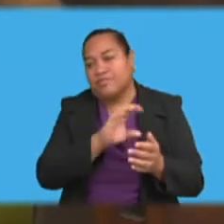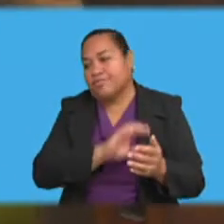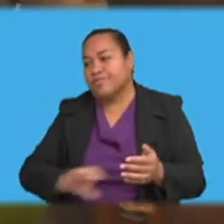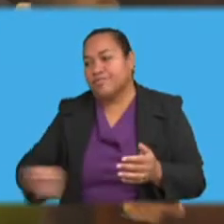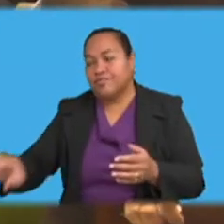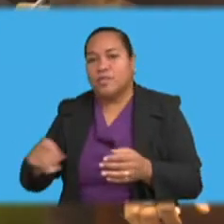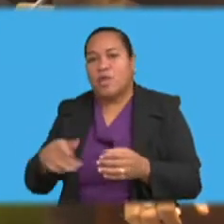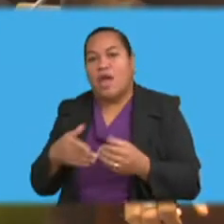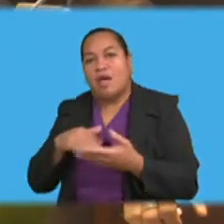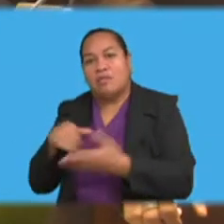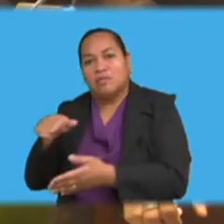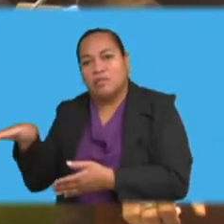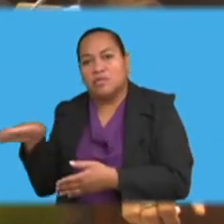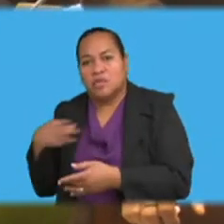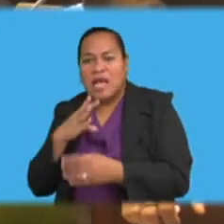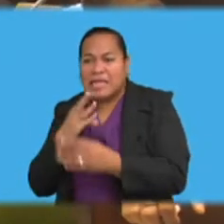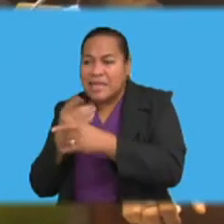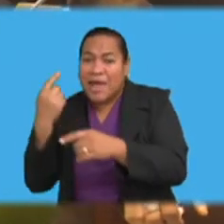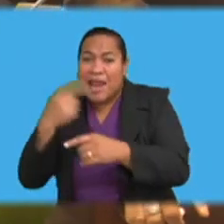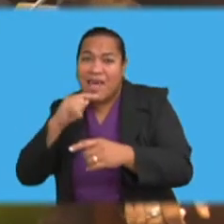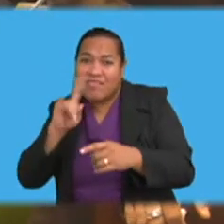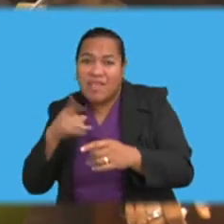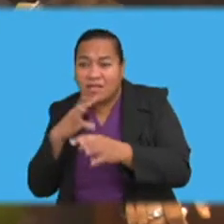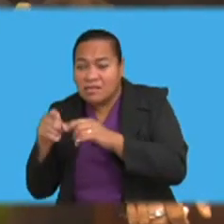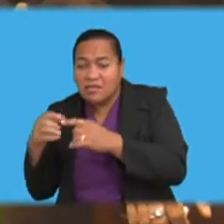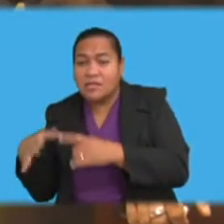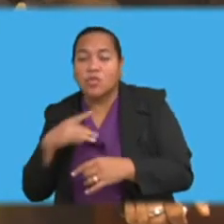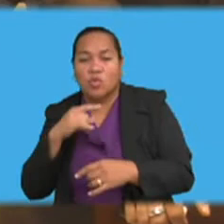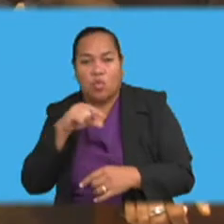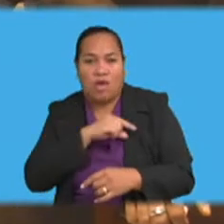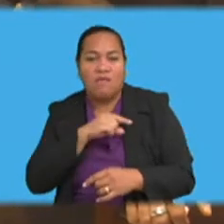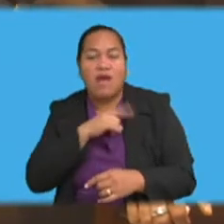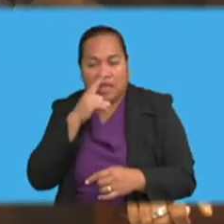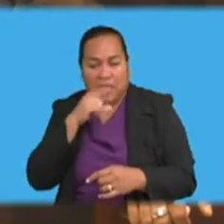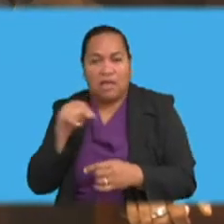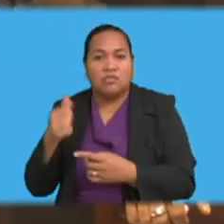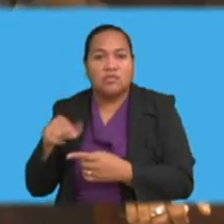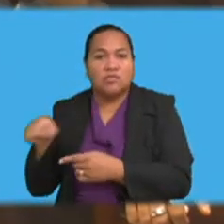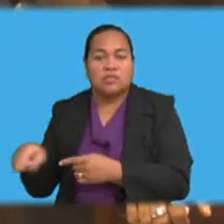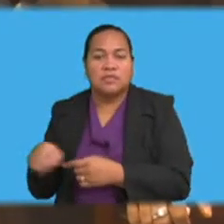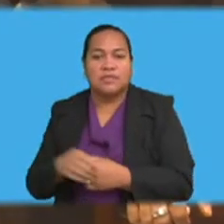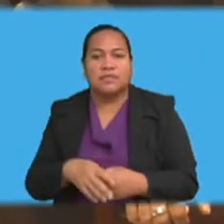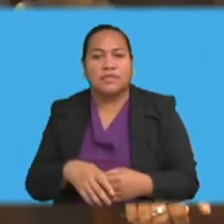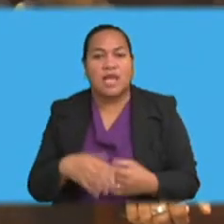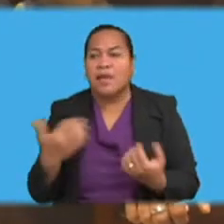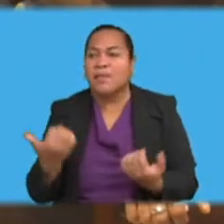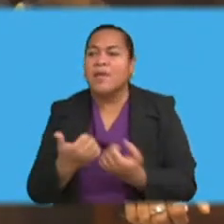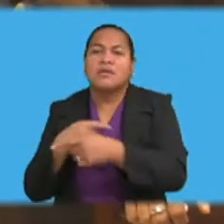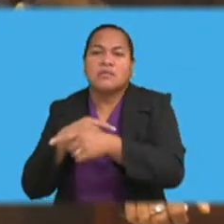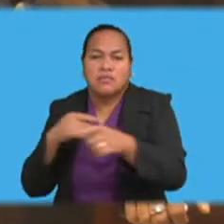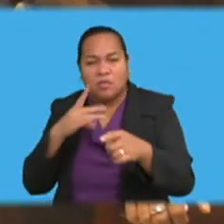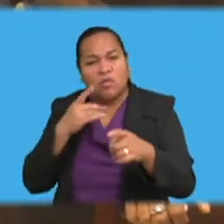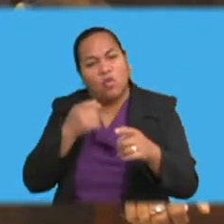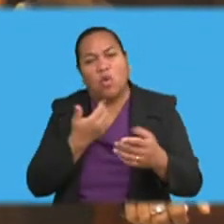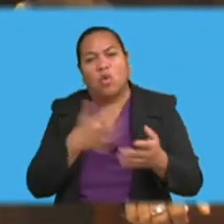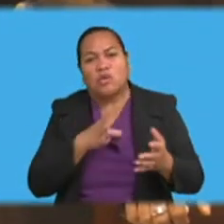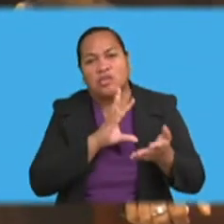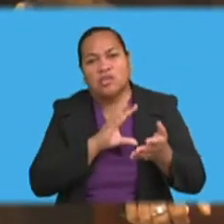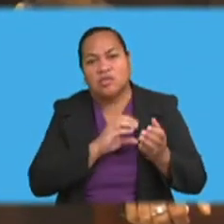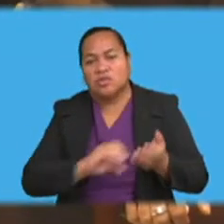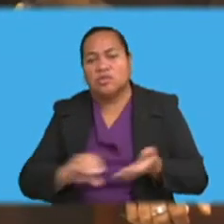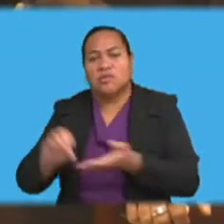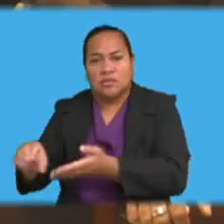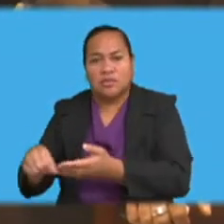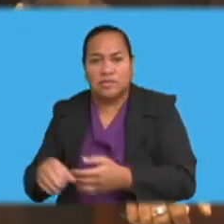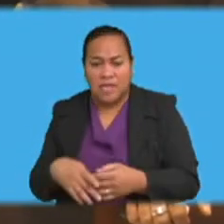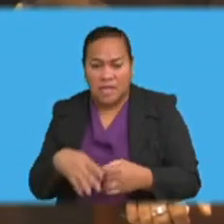11,307 households presently qualify for the subsidy, and approximately 1,300 households have already received the subsidy. Recent changes to the